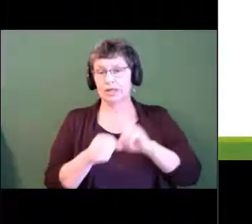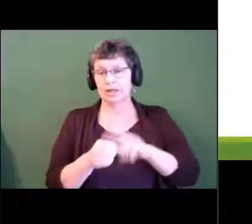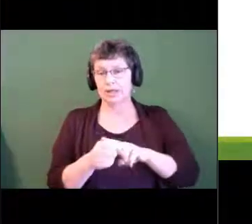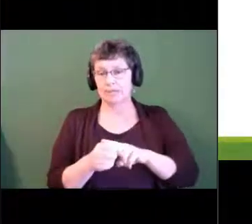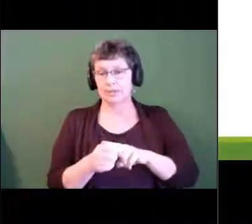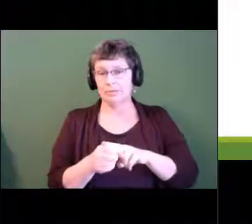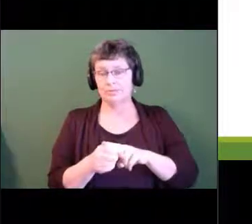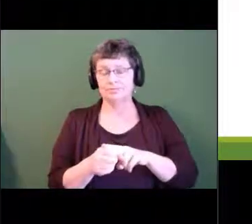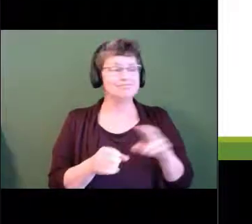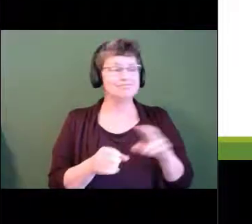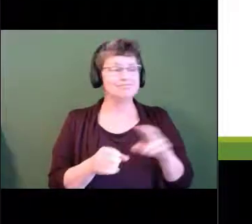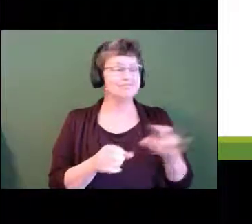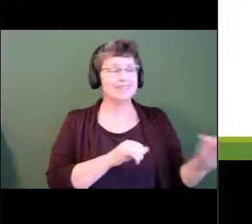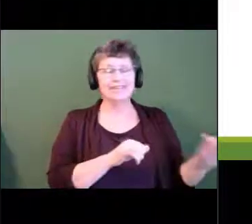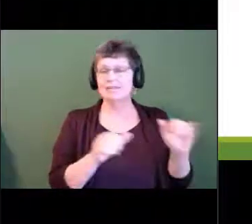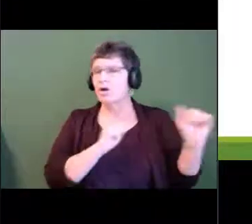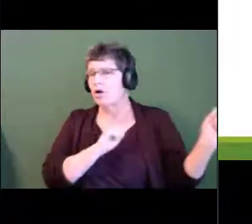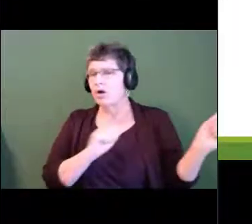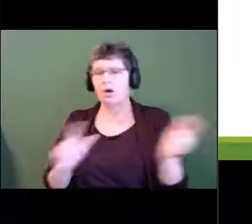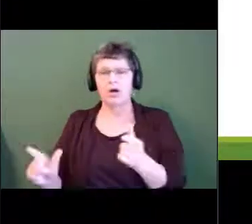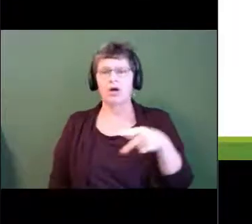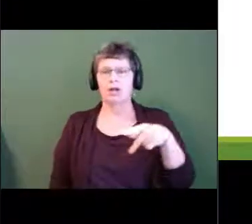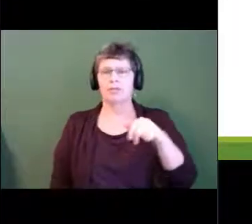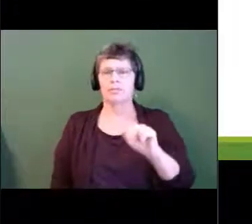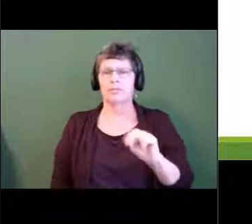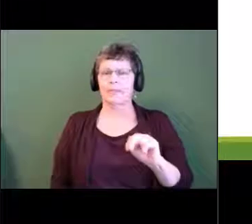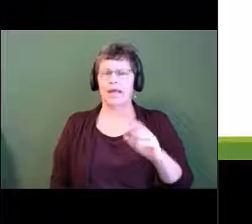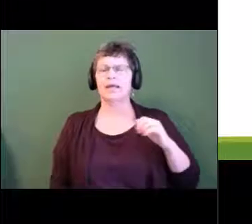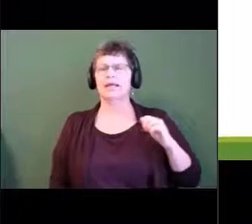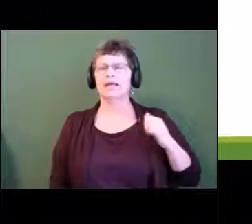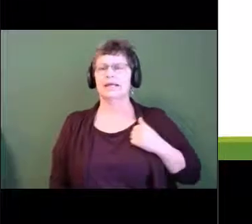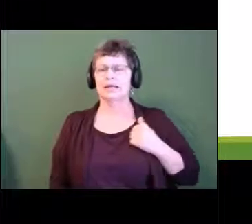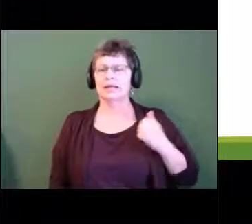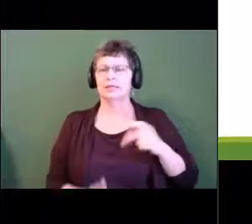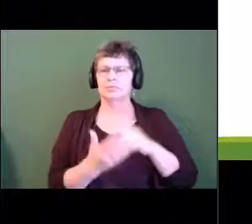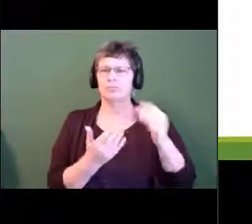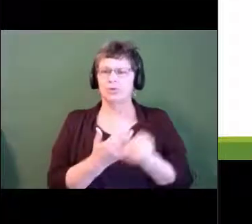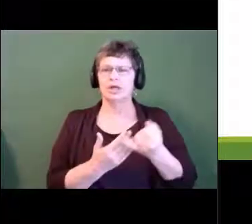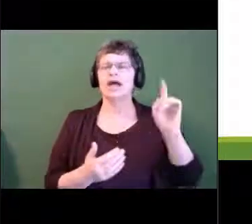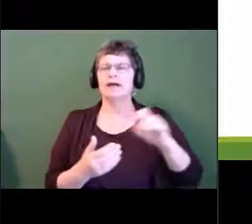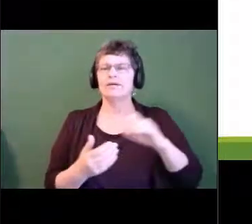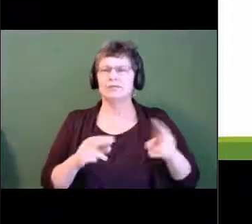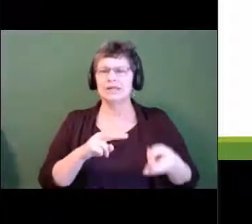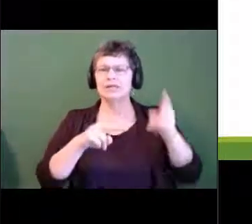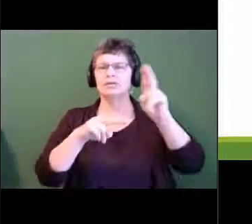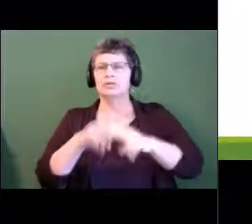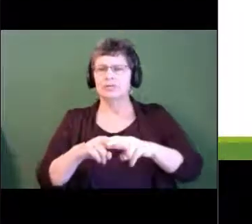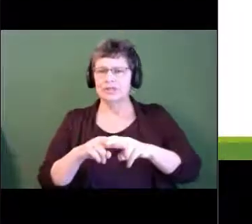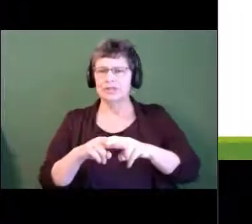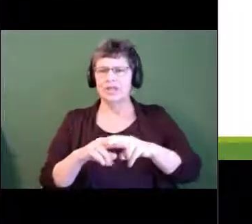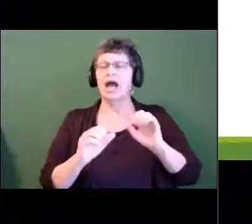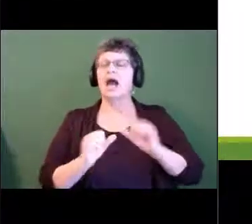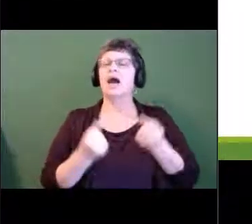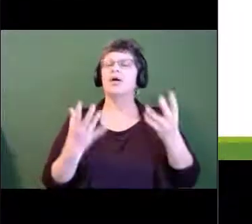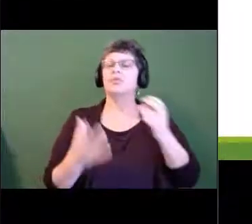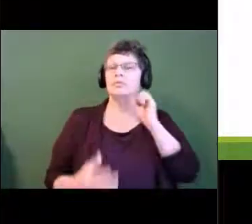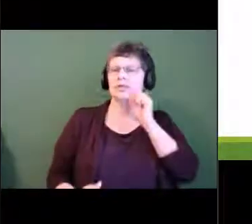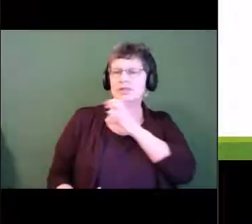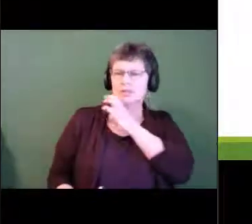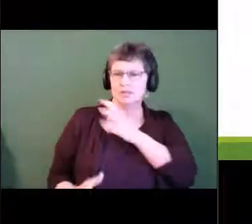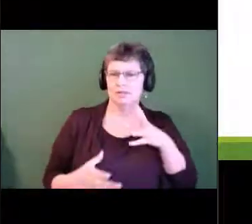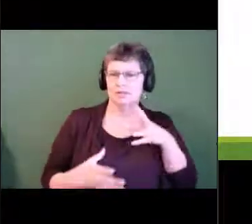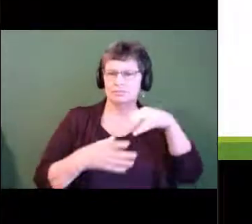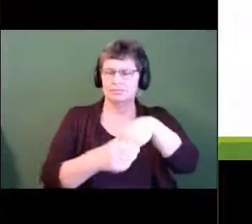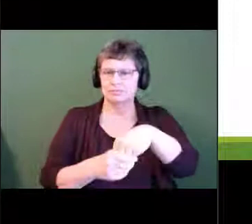increase the number of seniors who have support and help when they need it, participate regularly in activities, or feel connected to and valued